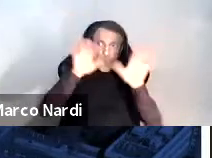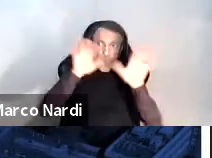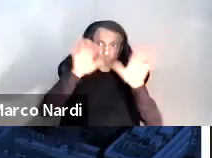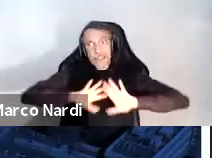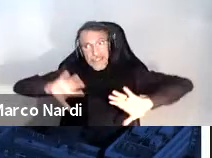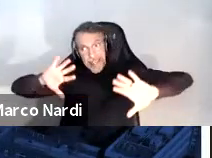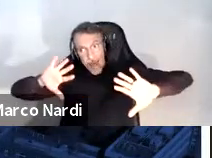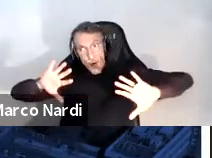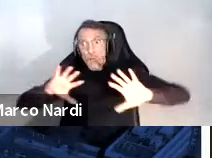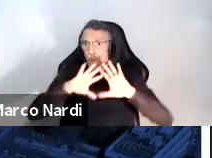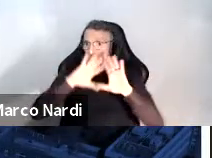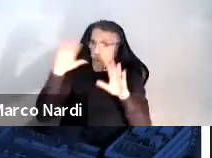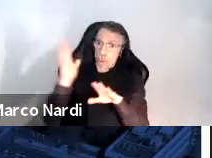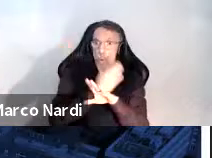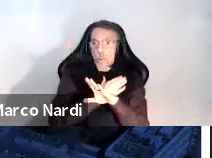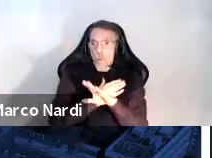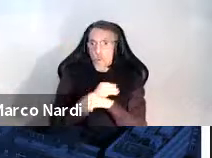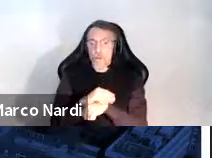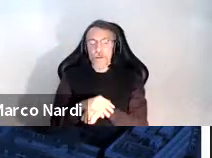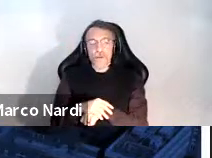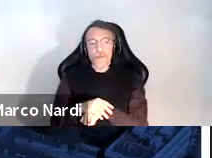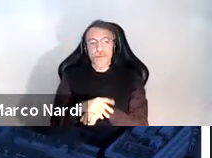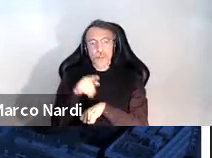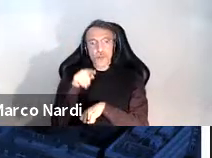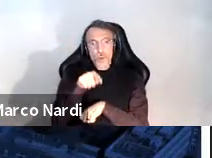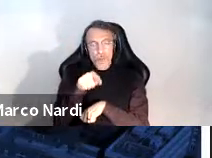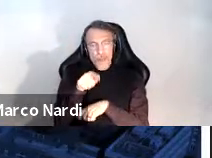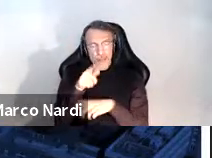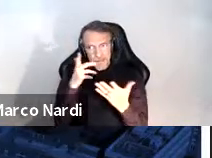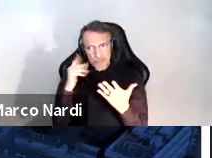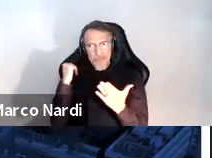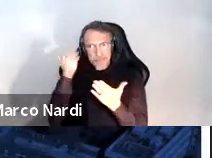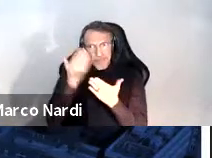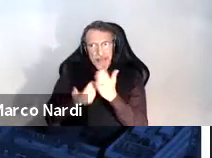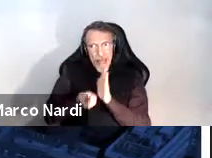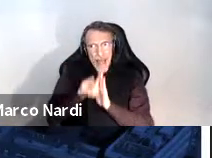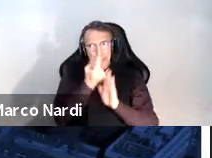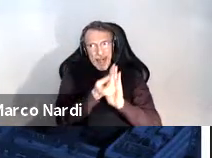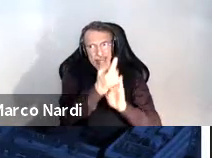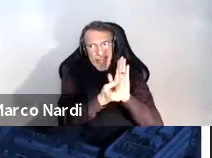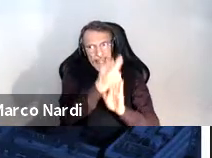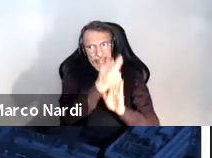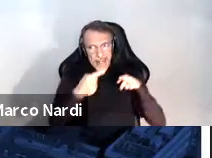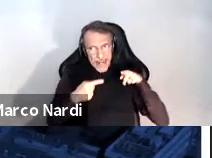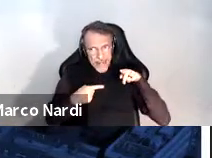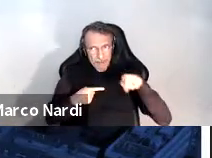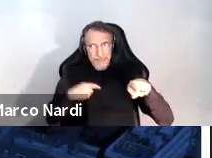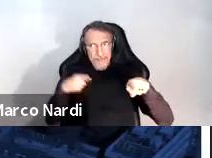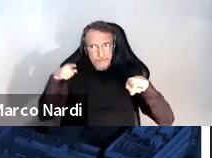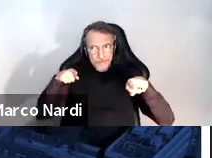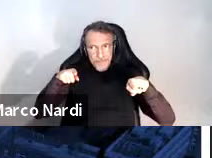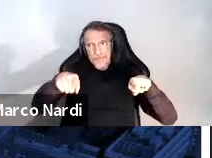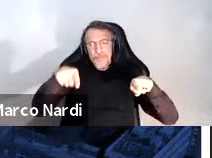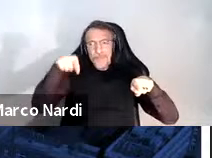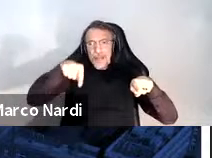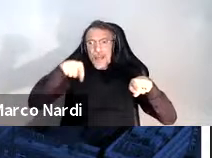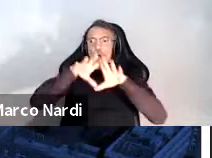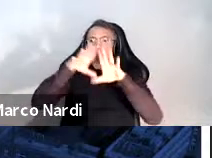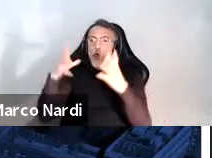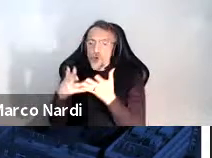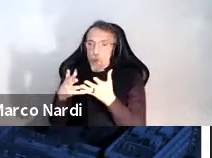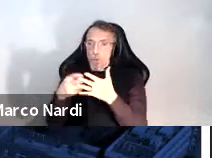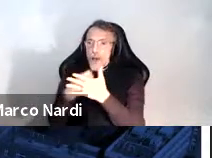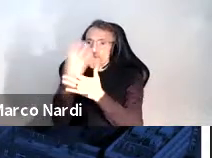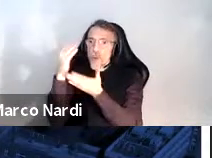in all regions of the world. And this increase was happening at the same time when global growth rates were